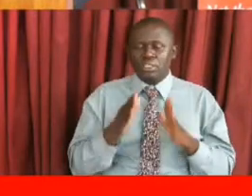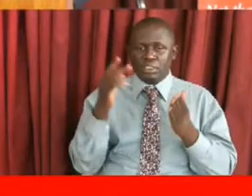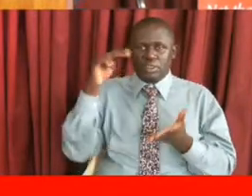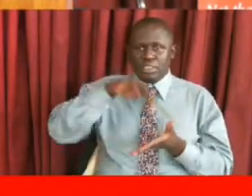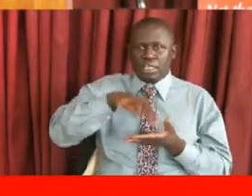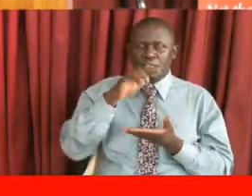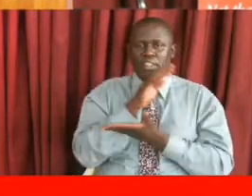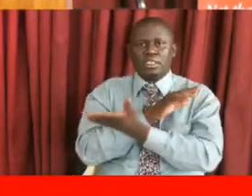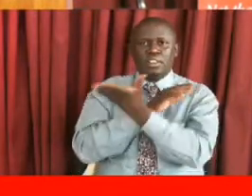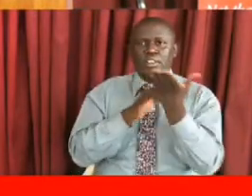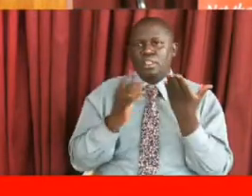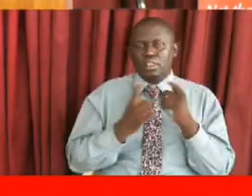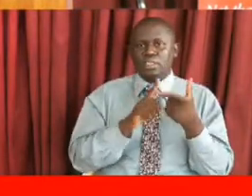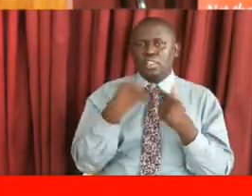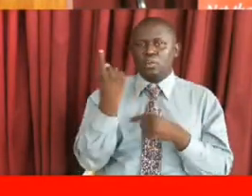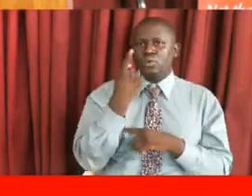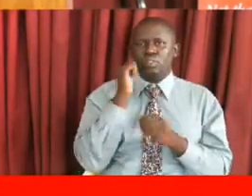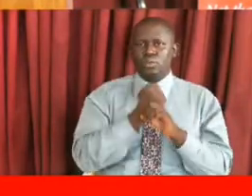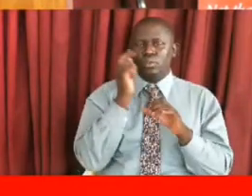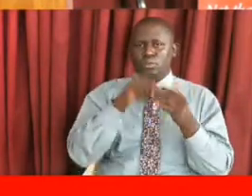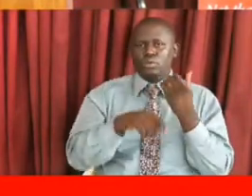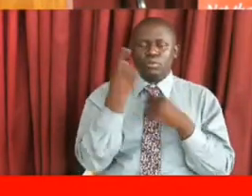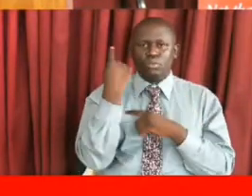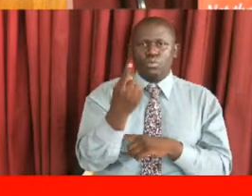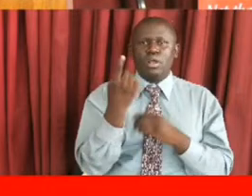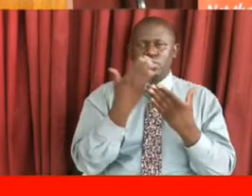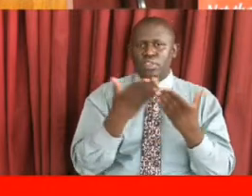here they only doing one